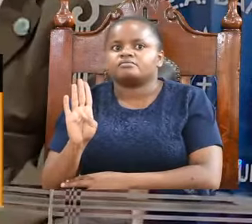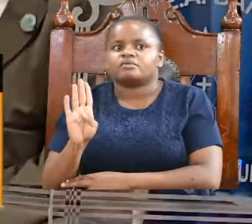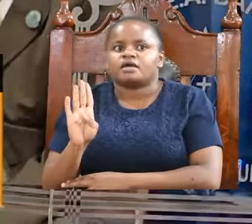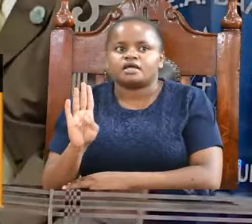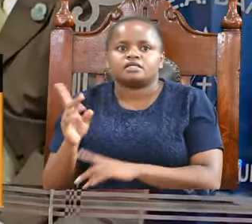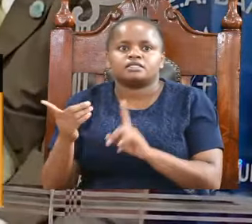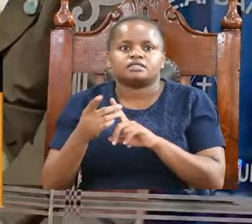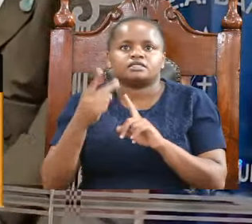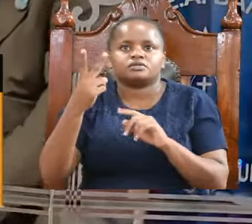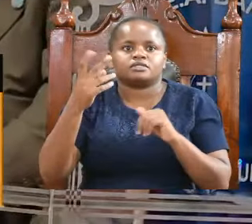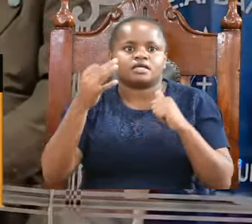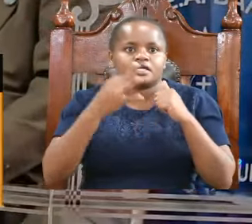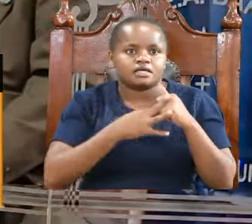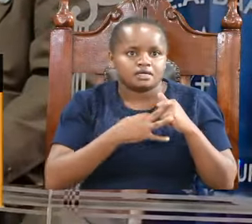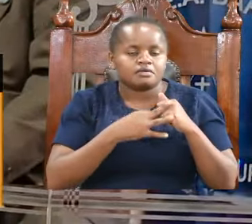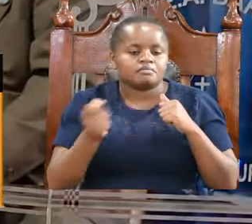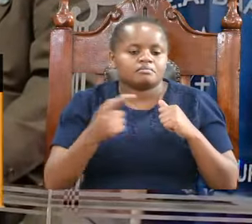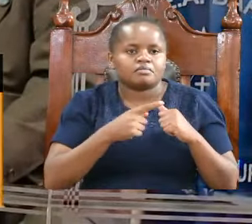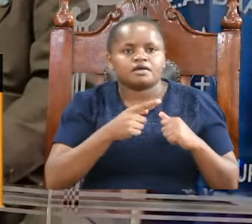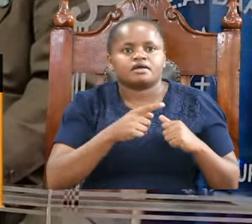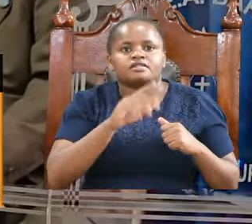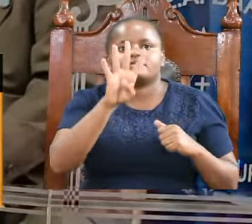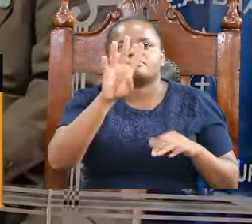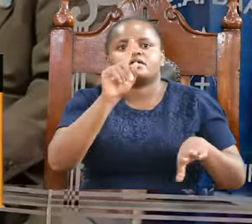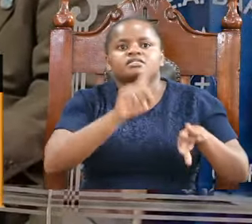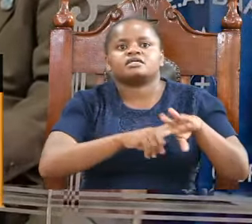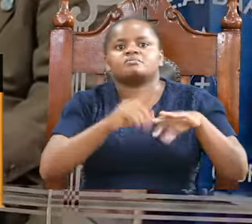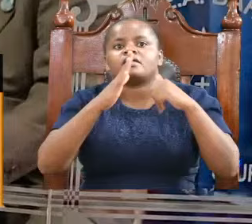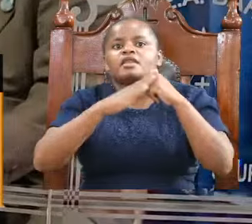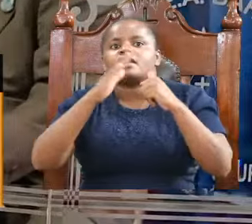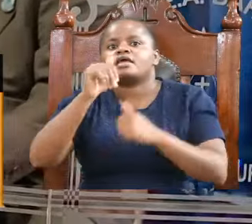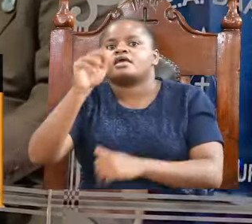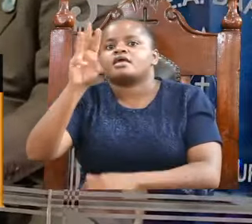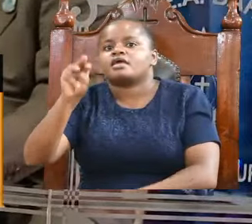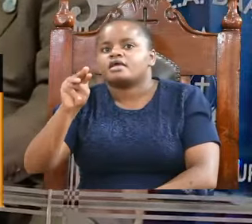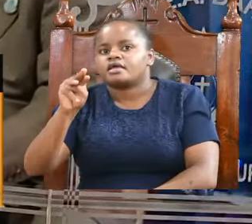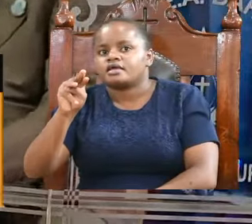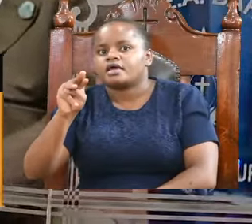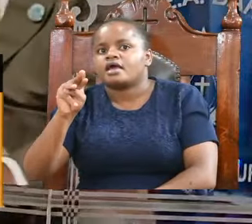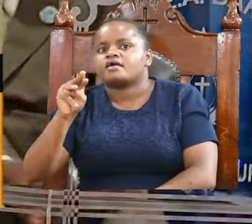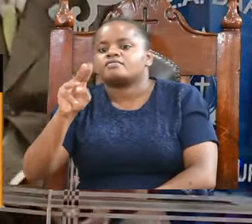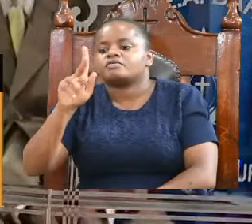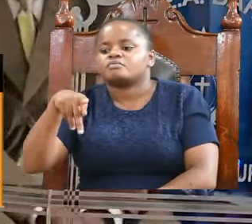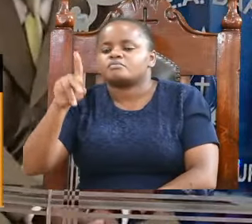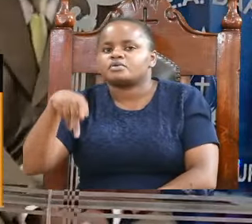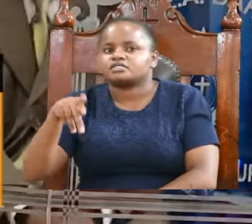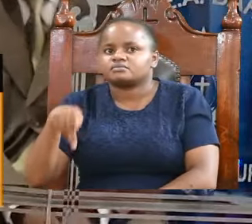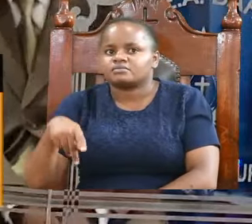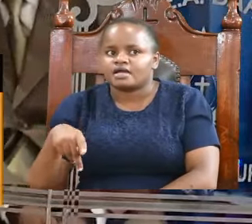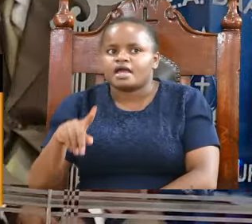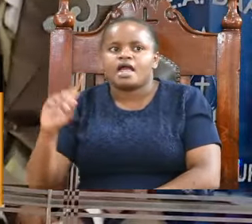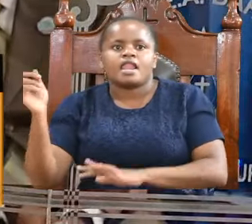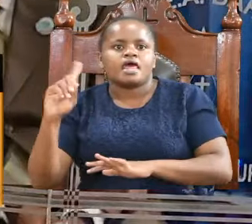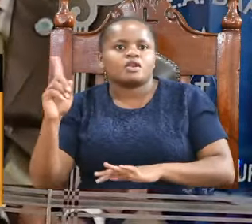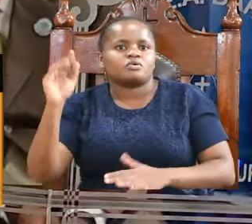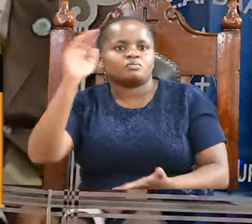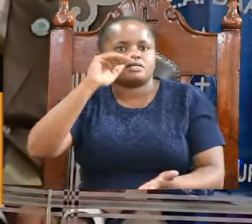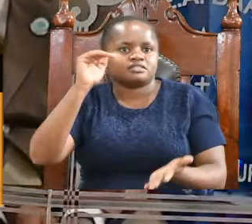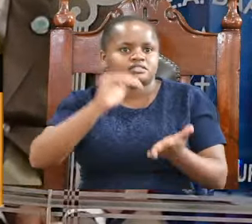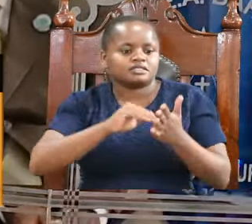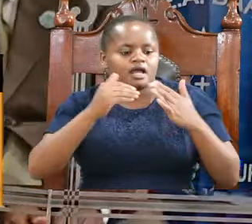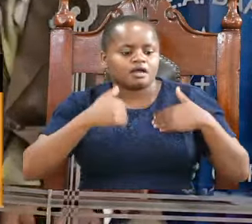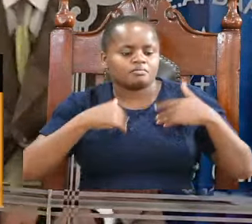April 2024 at 9 a.m. Whereas the Presbytery of Nairobi Central has received an